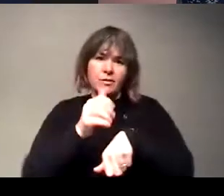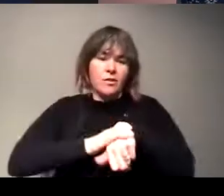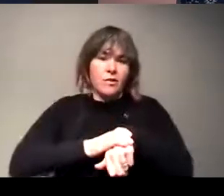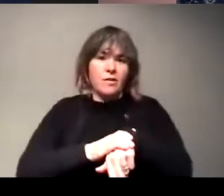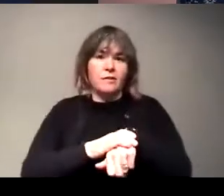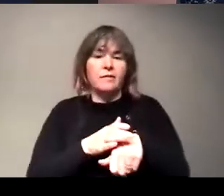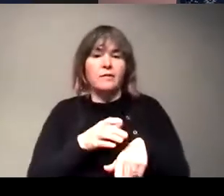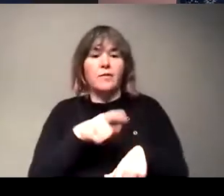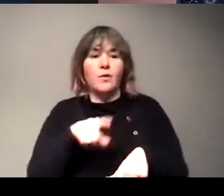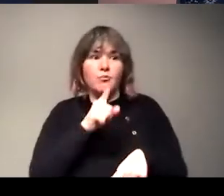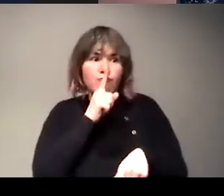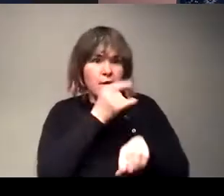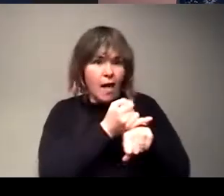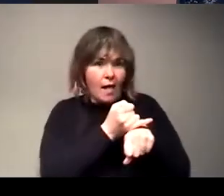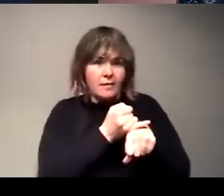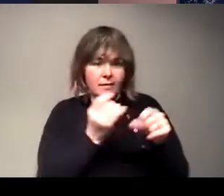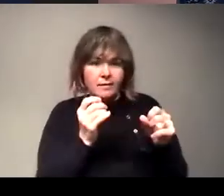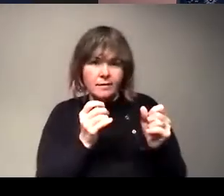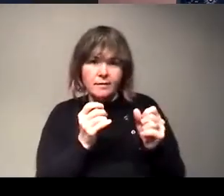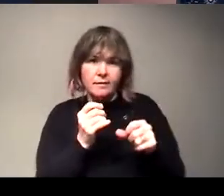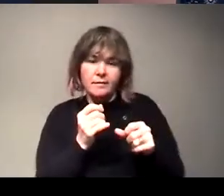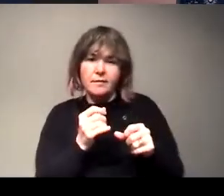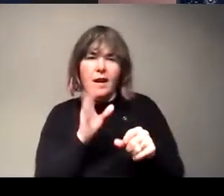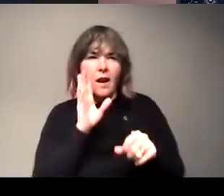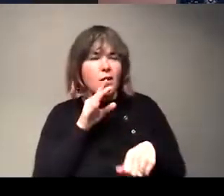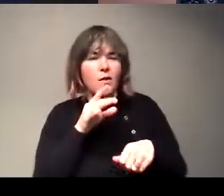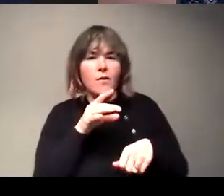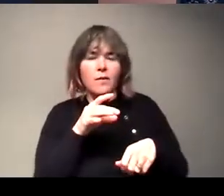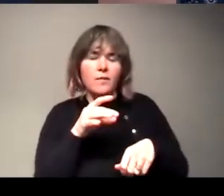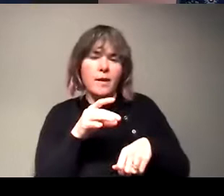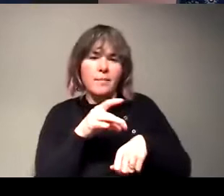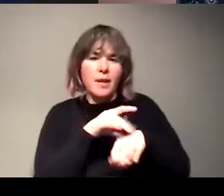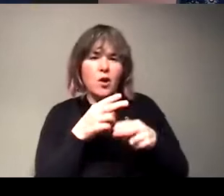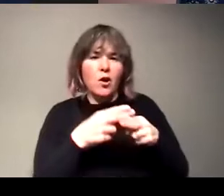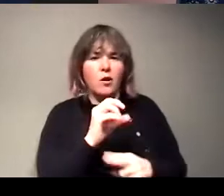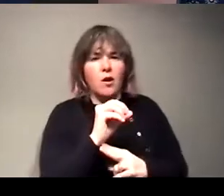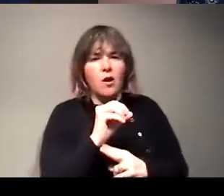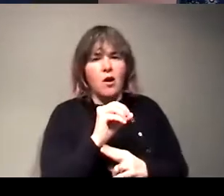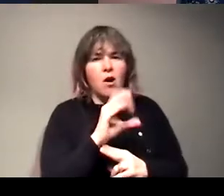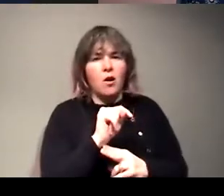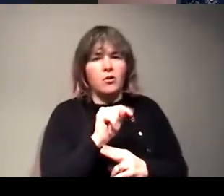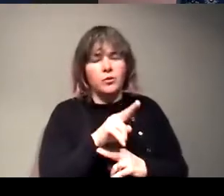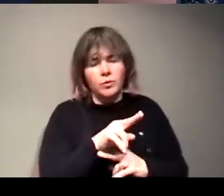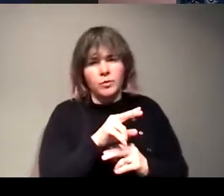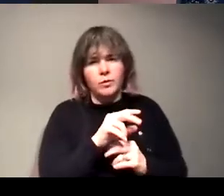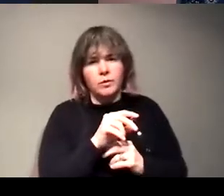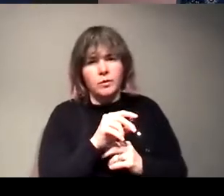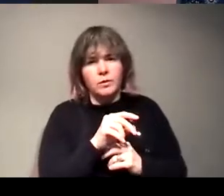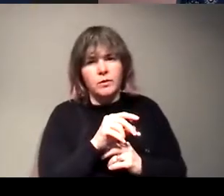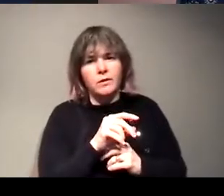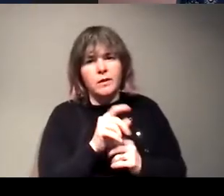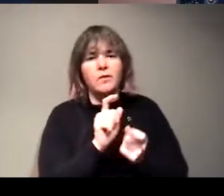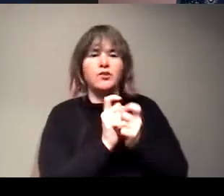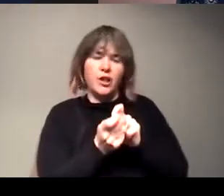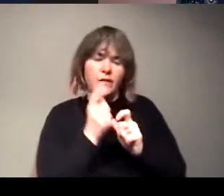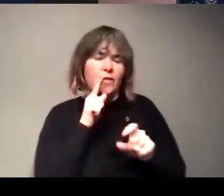kind of those real islands for inspiration, but like, that planet was called Octu, so it was like a they, you know, change it for the